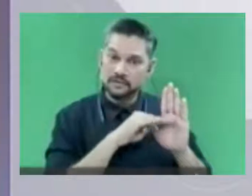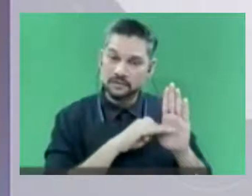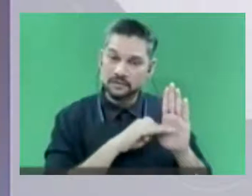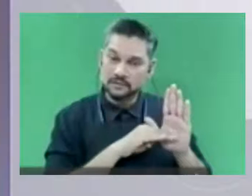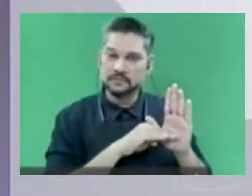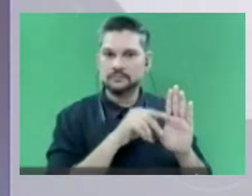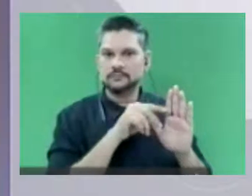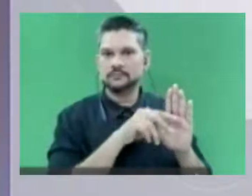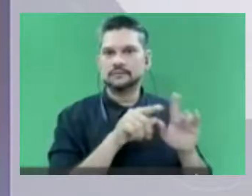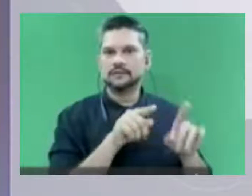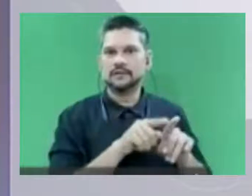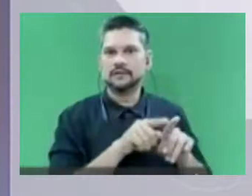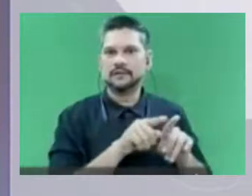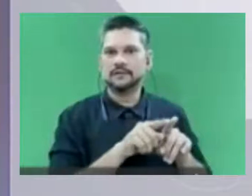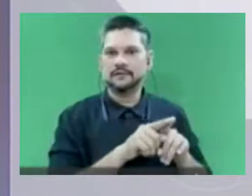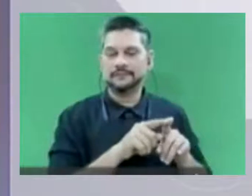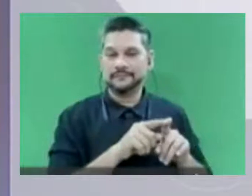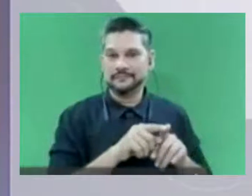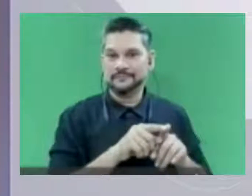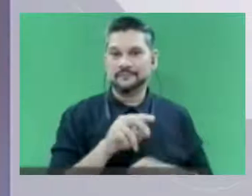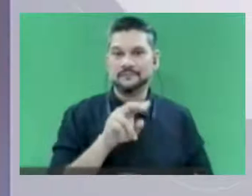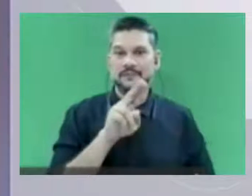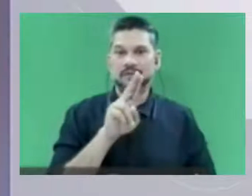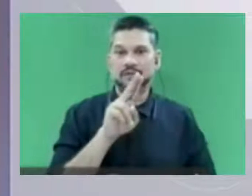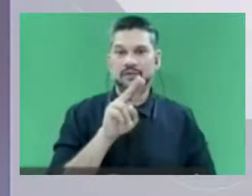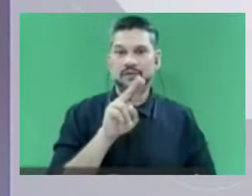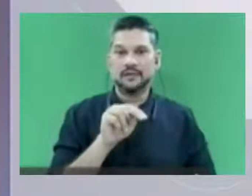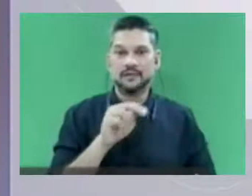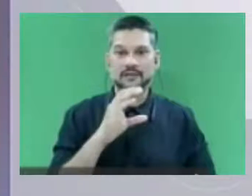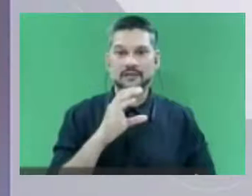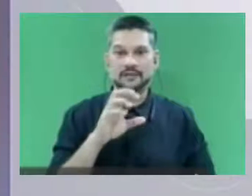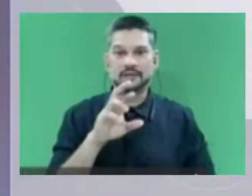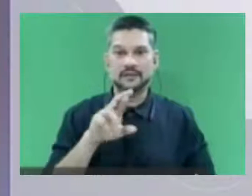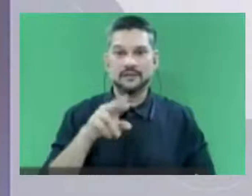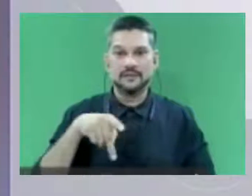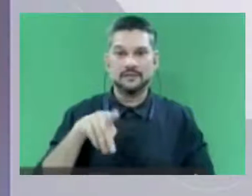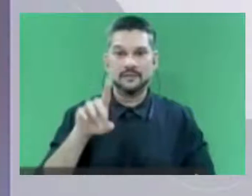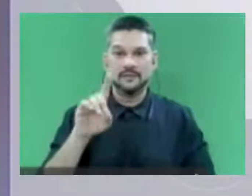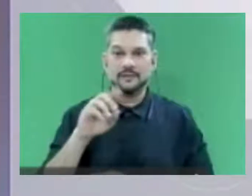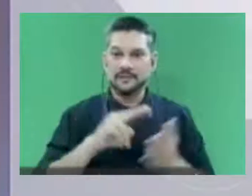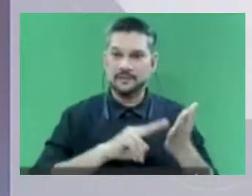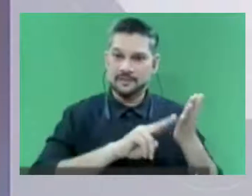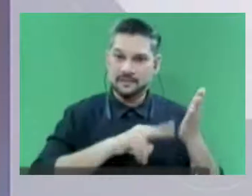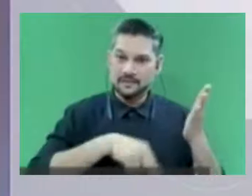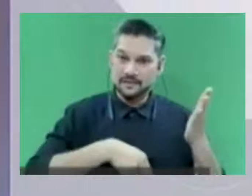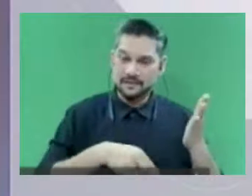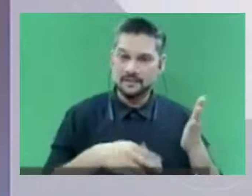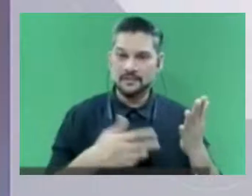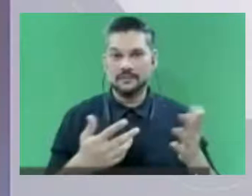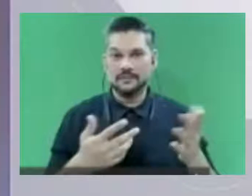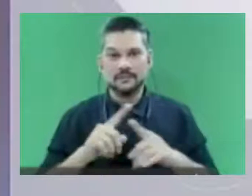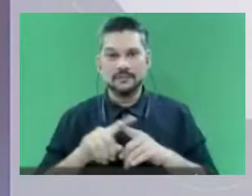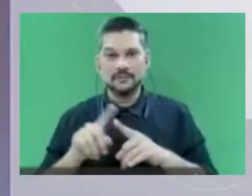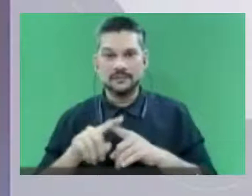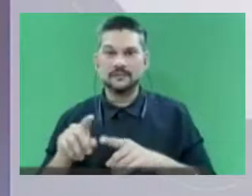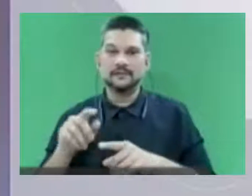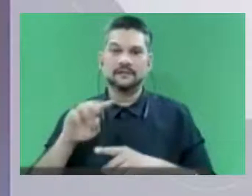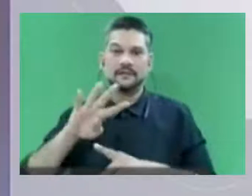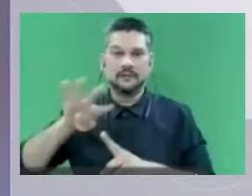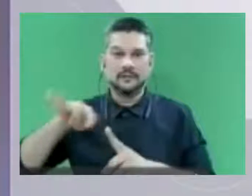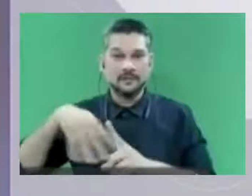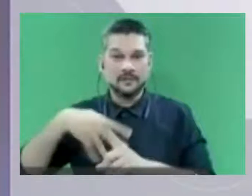Nations Convention on Rights of Persons with Disabilities, Marrakesh Treaty, Sustainable Development Goals, how